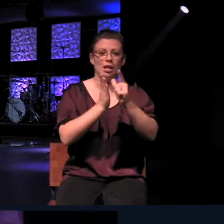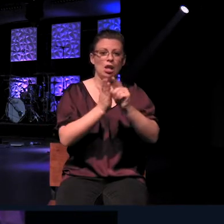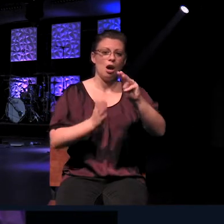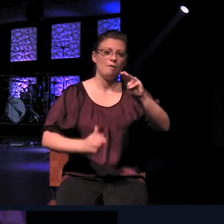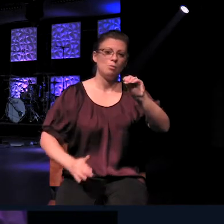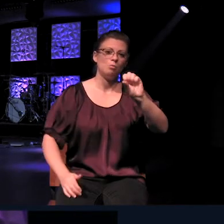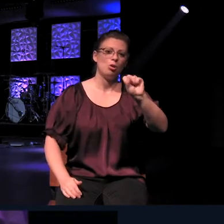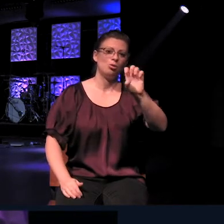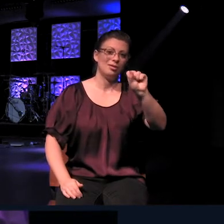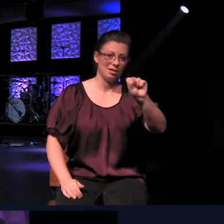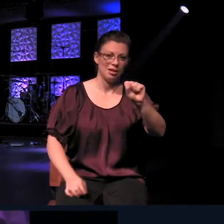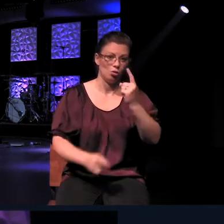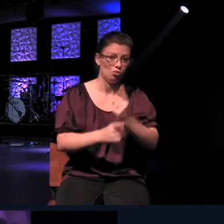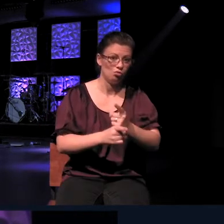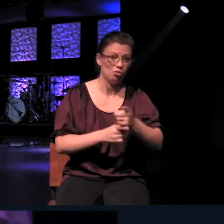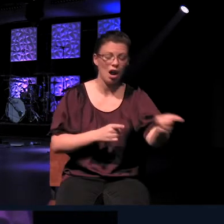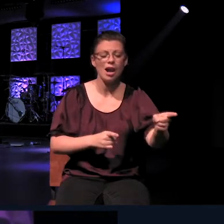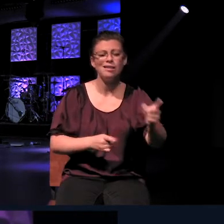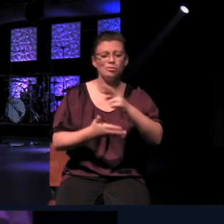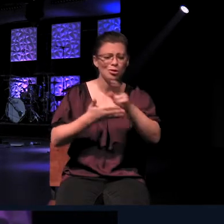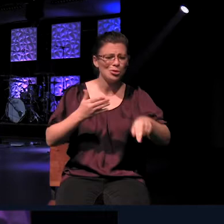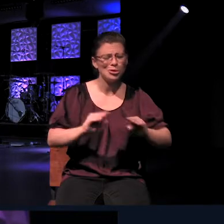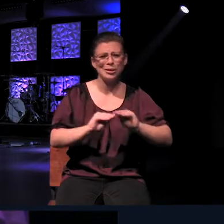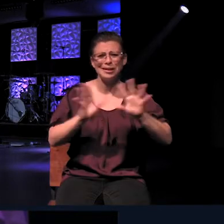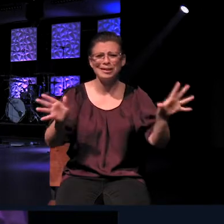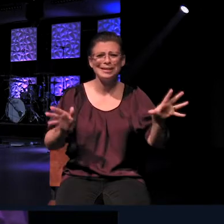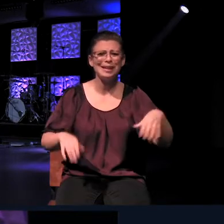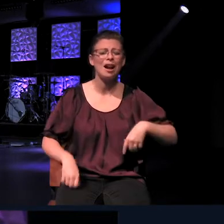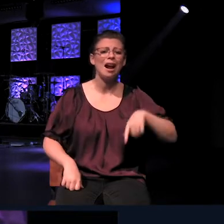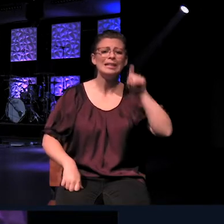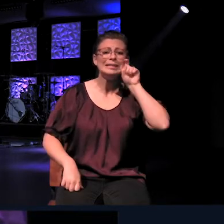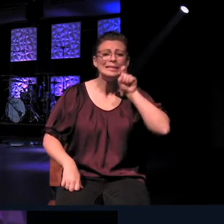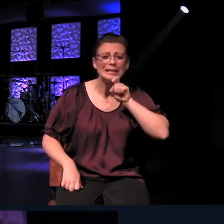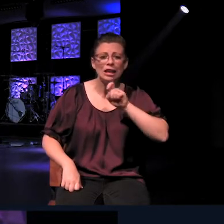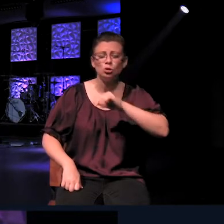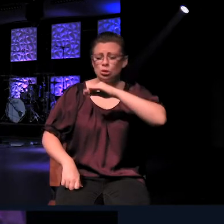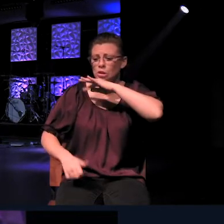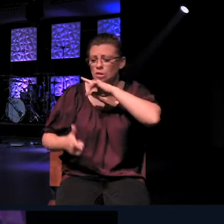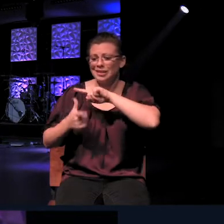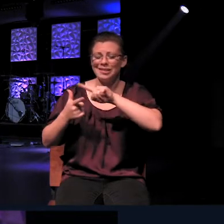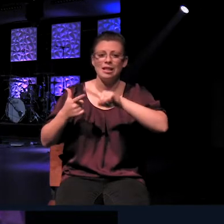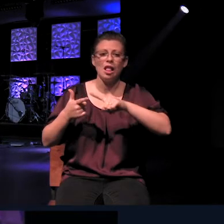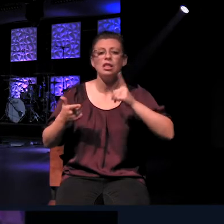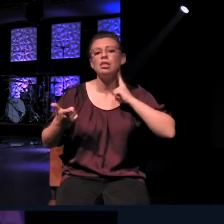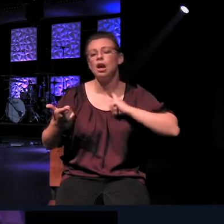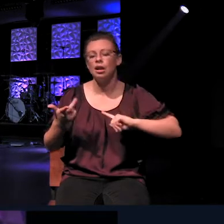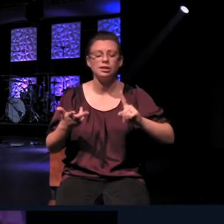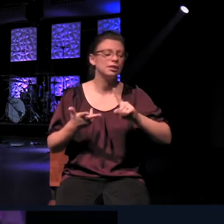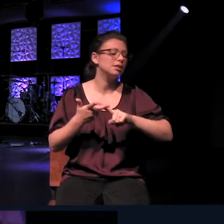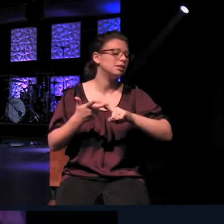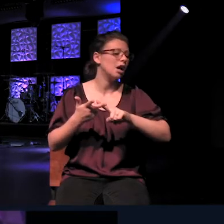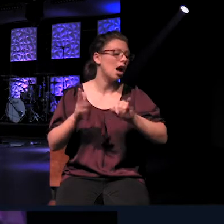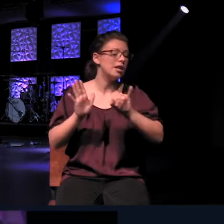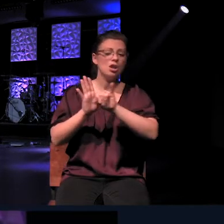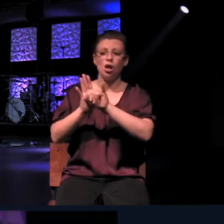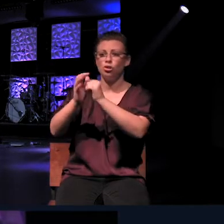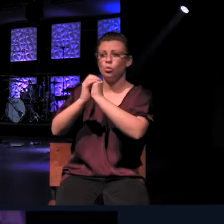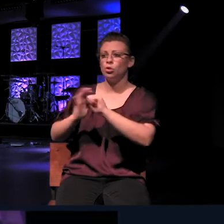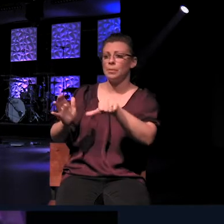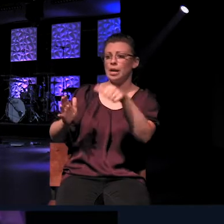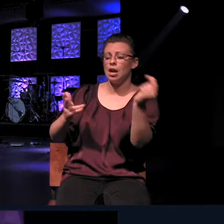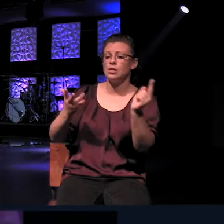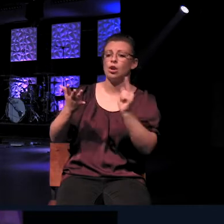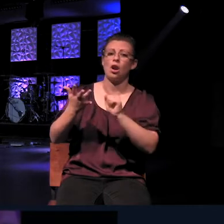the results are very clear. Sexual immorality, impurity, lustful pleasures, idolatry,